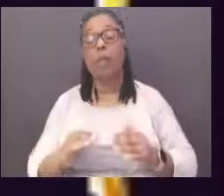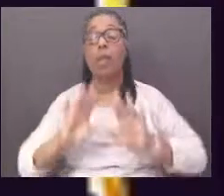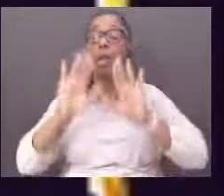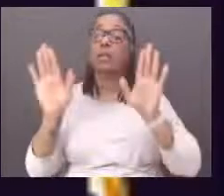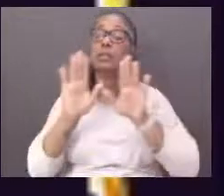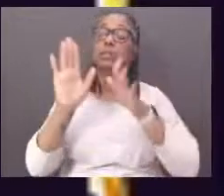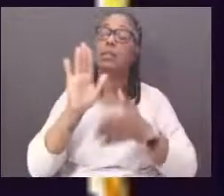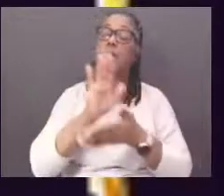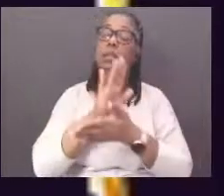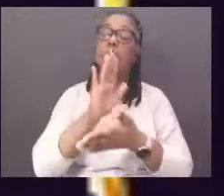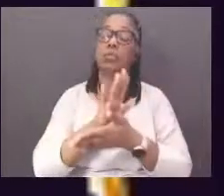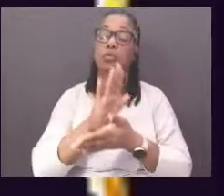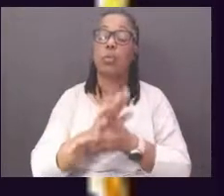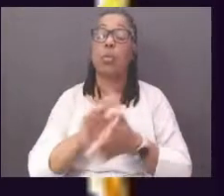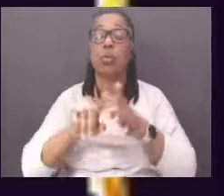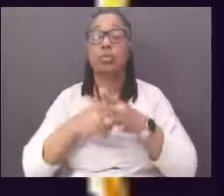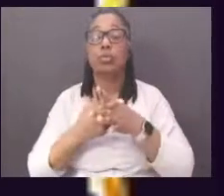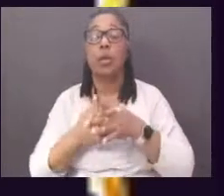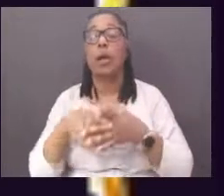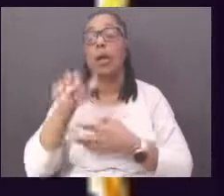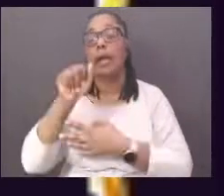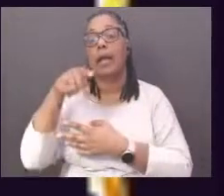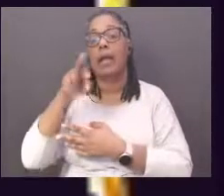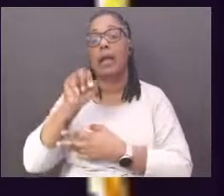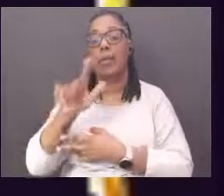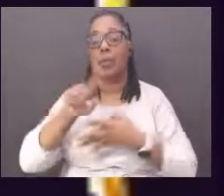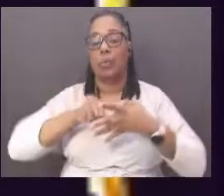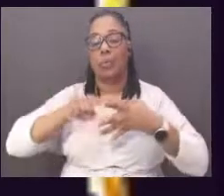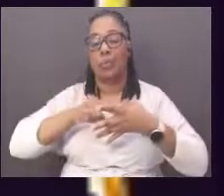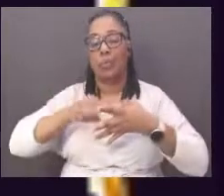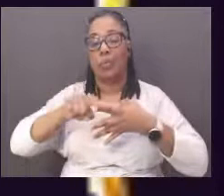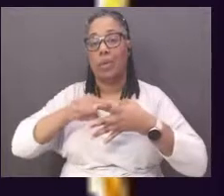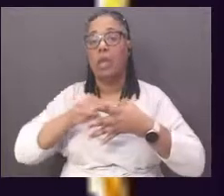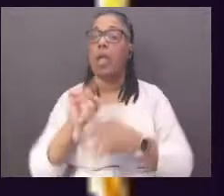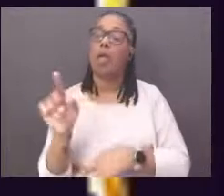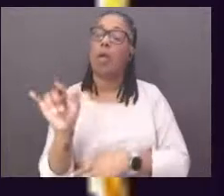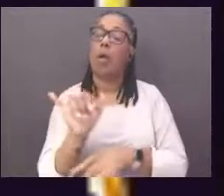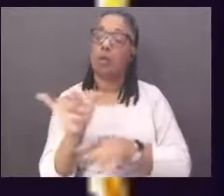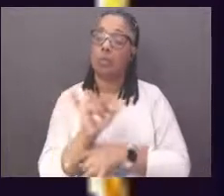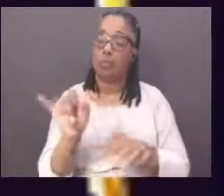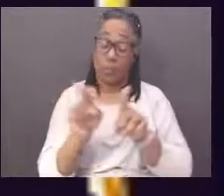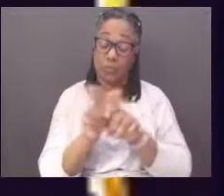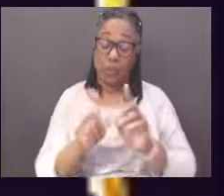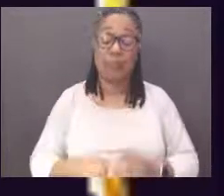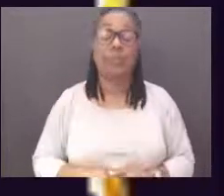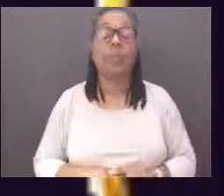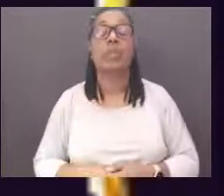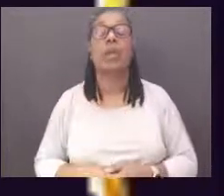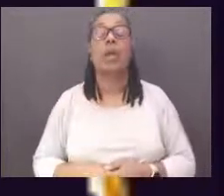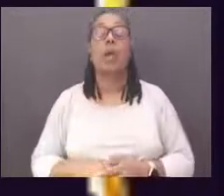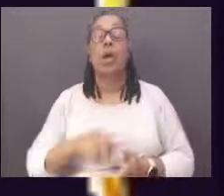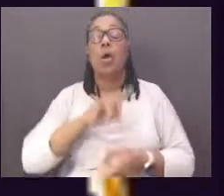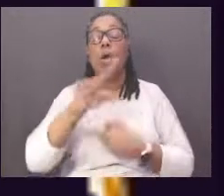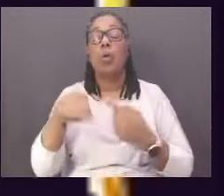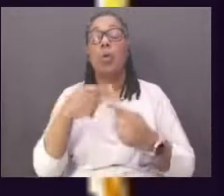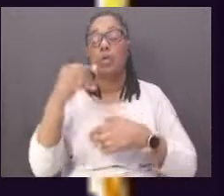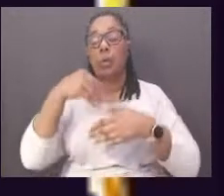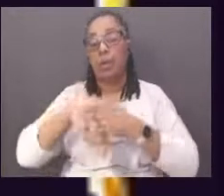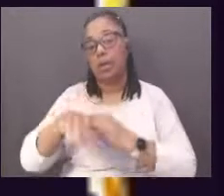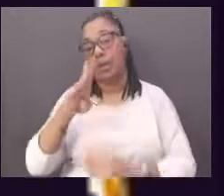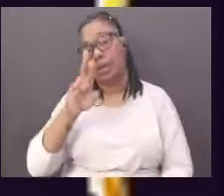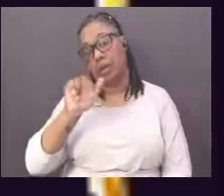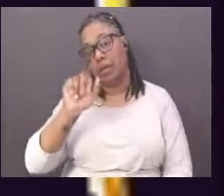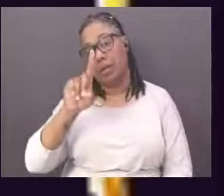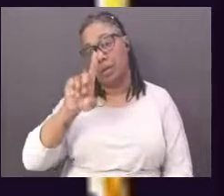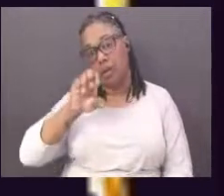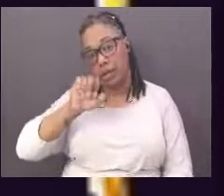week of April as well. So that while we're coming back into the sanctuary in the Bradley building at 10 o'clock, we will have Sunday school. And we